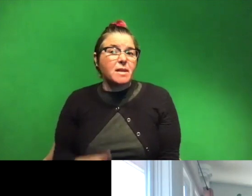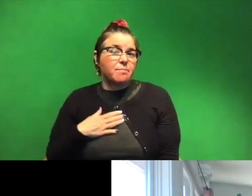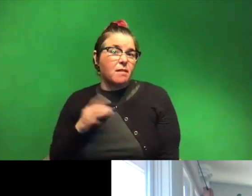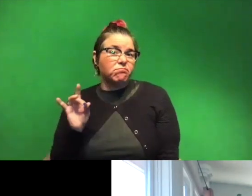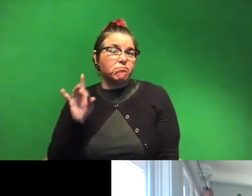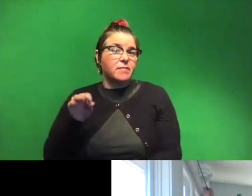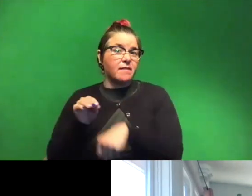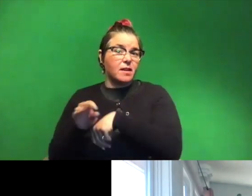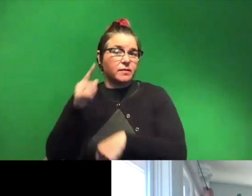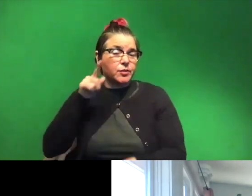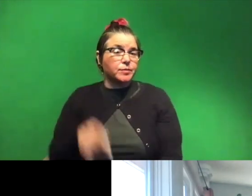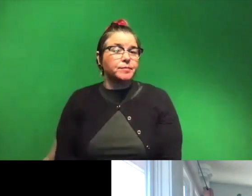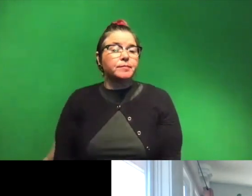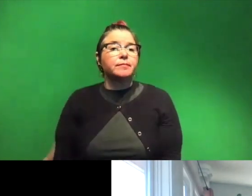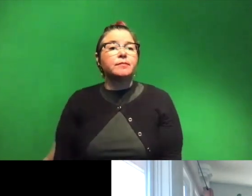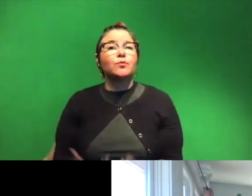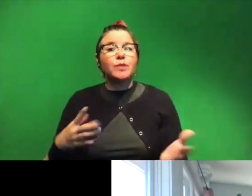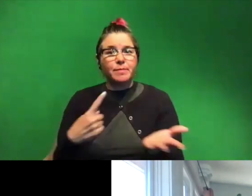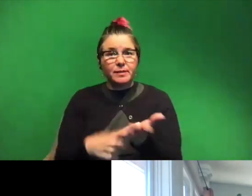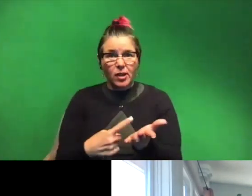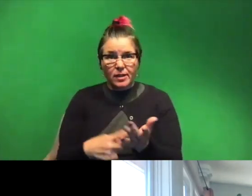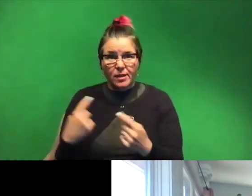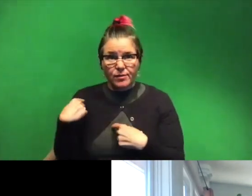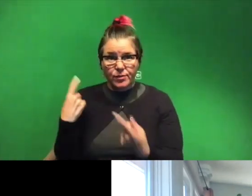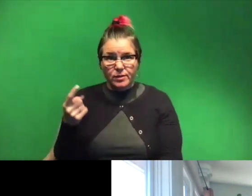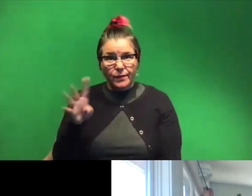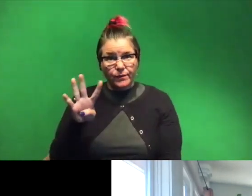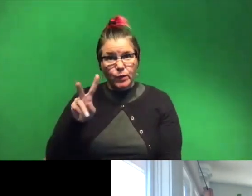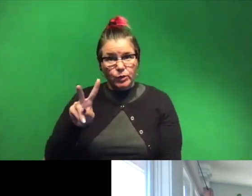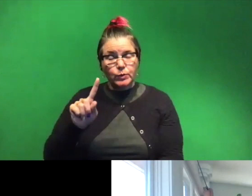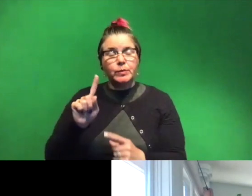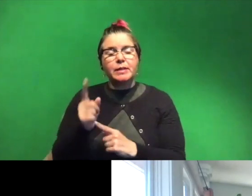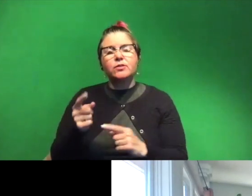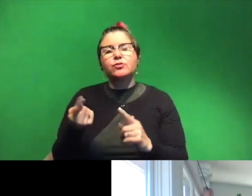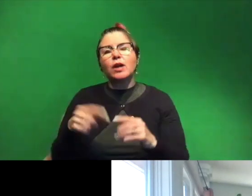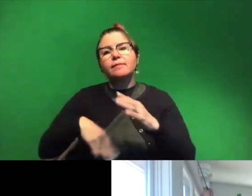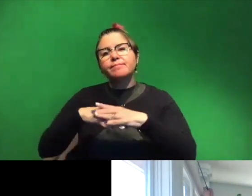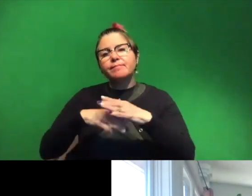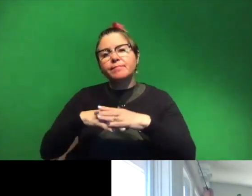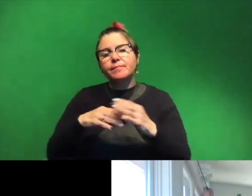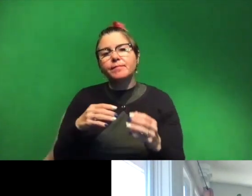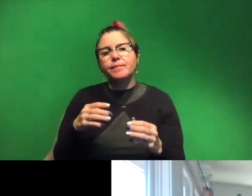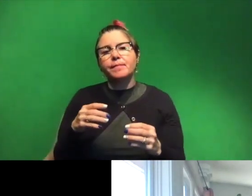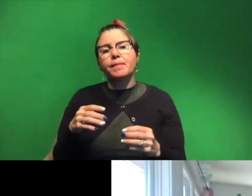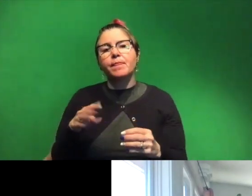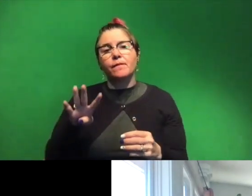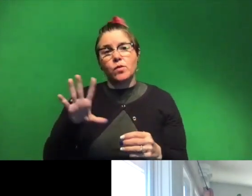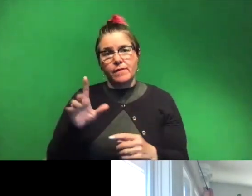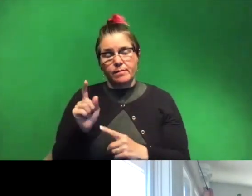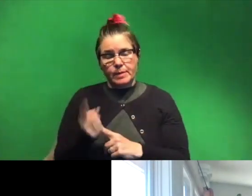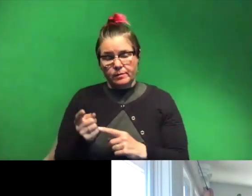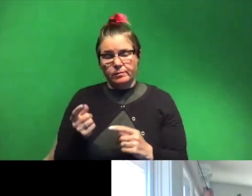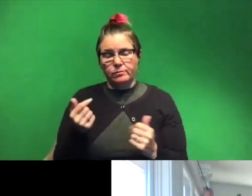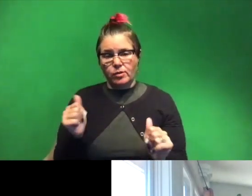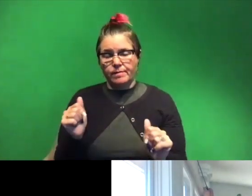Okay, so actually we've been talking now for 42 minutes, and we try to keep these sessions to 45. And